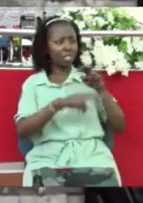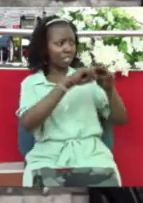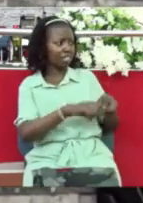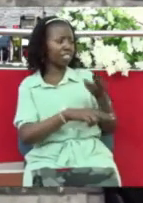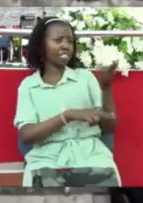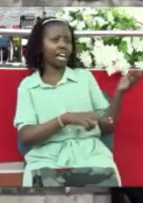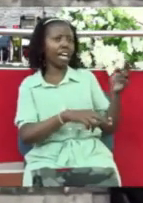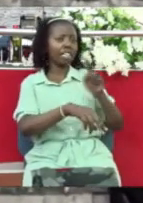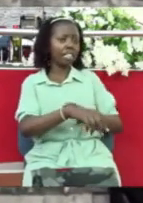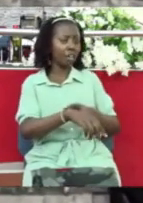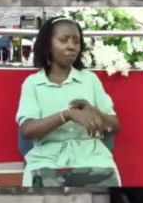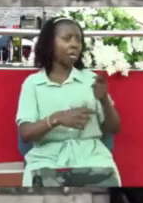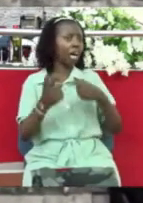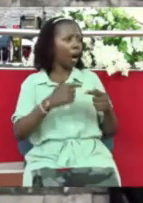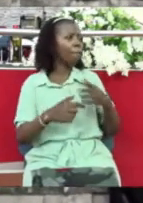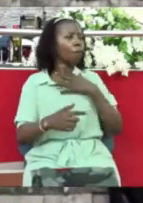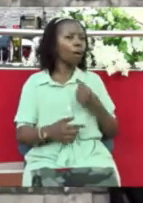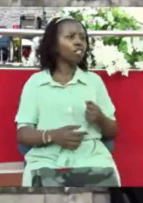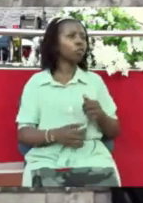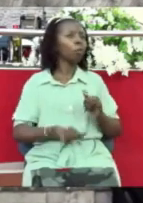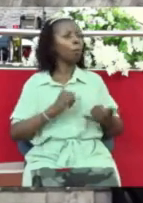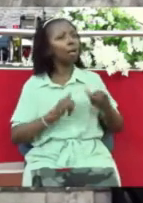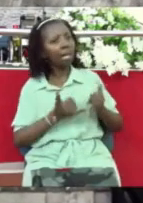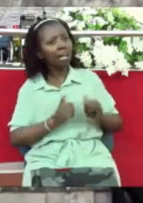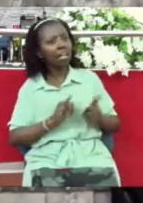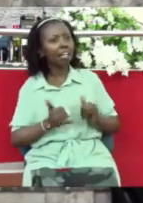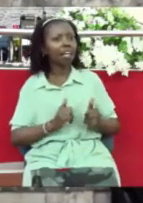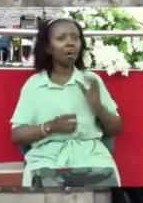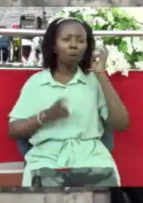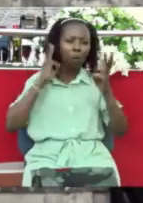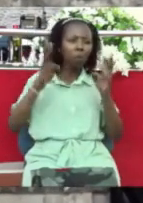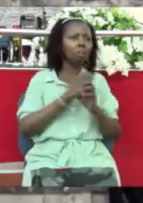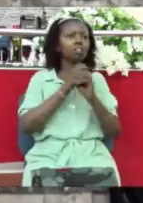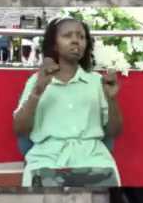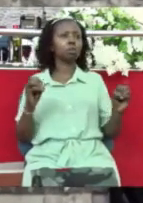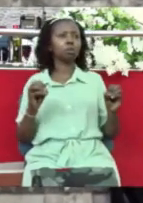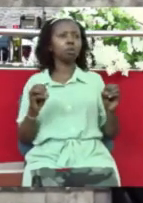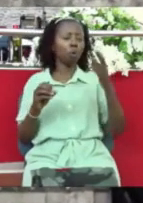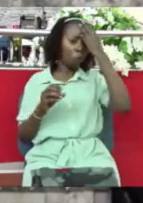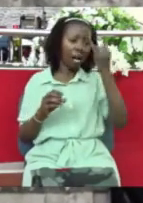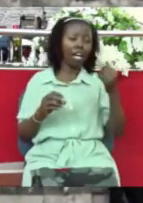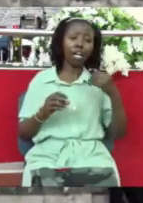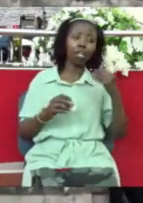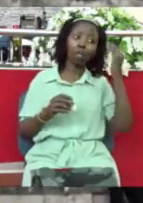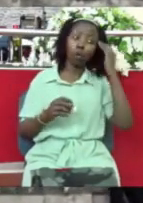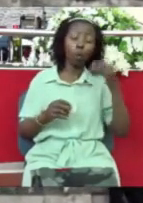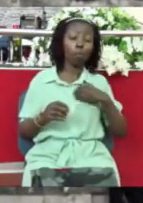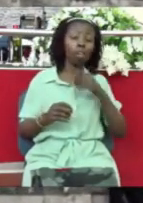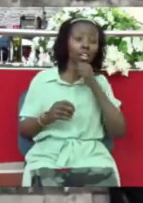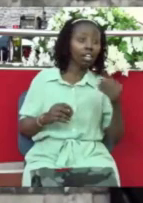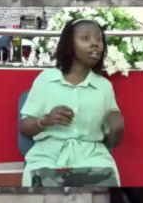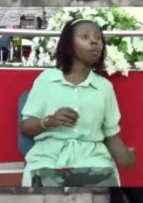come, they want to jump over. Wakija pale, wanataka kunirukia. They don't worry. What they know is that grandpa, hawajali, wanajua tu, when I